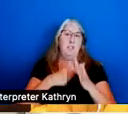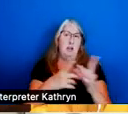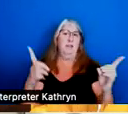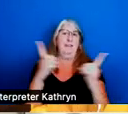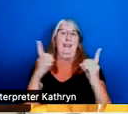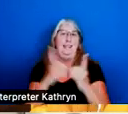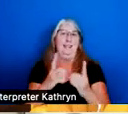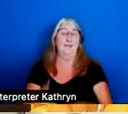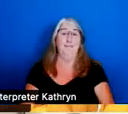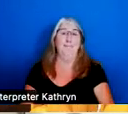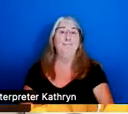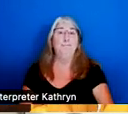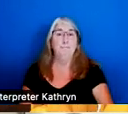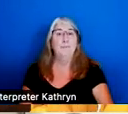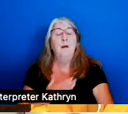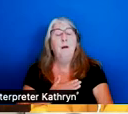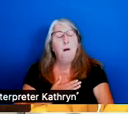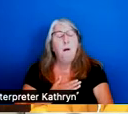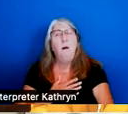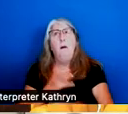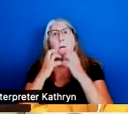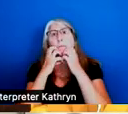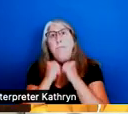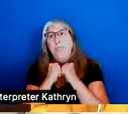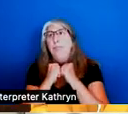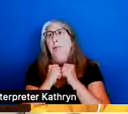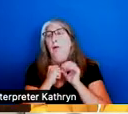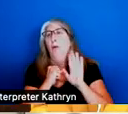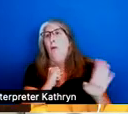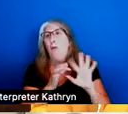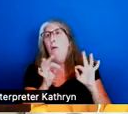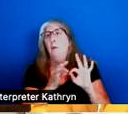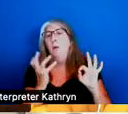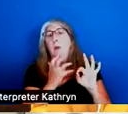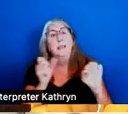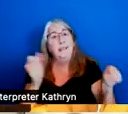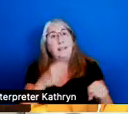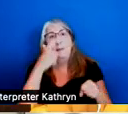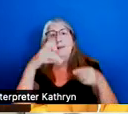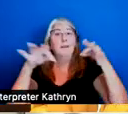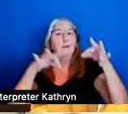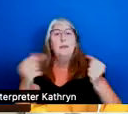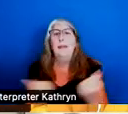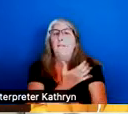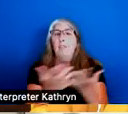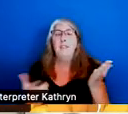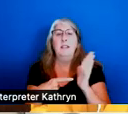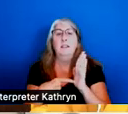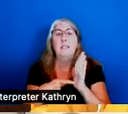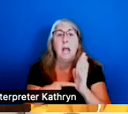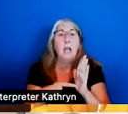dating. That means everything to me because yes, I explained everything, the signs of